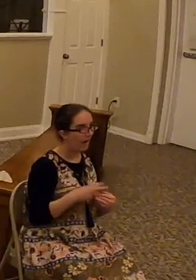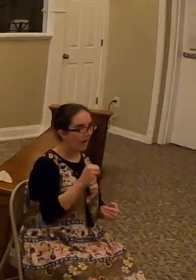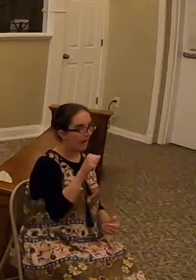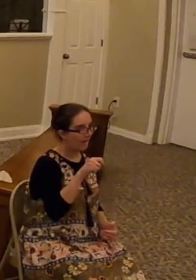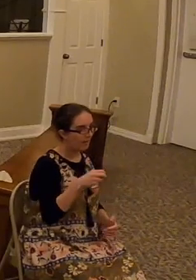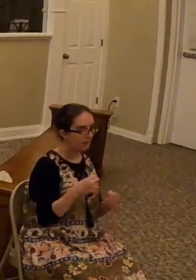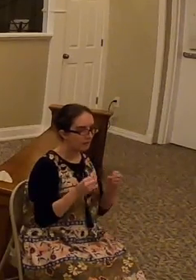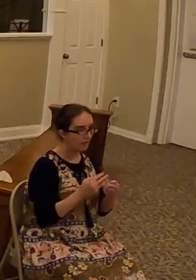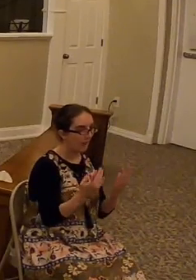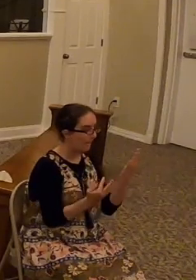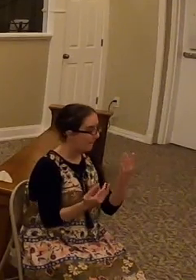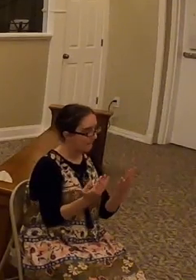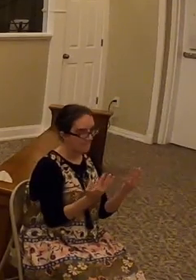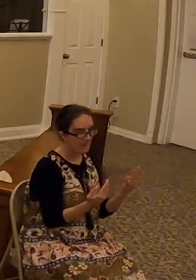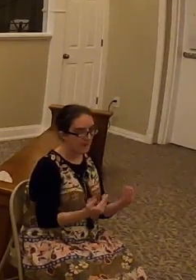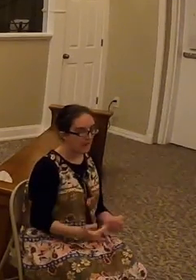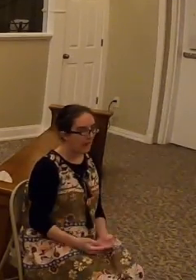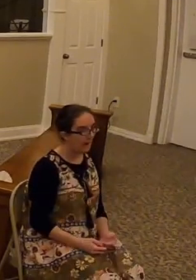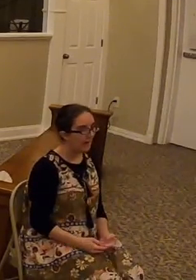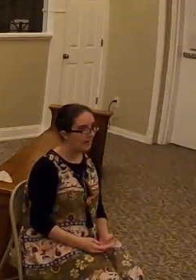matches, he couldn't have got it to burn.